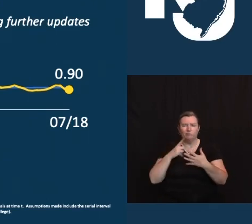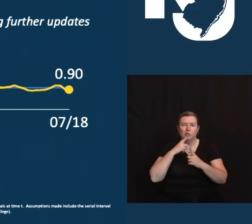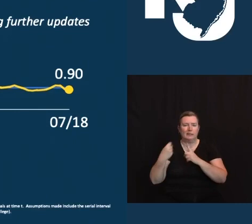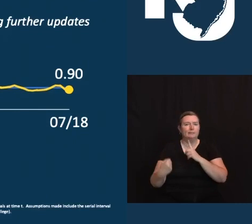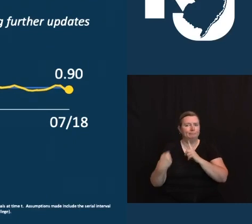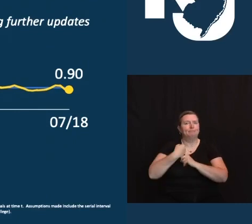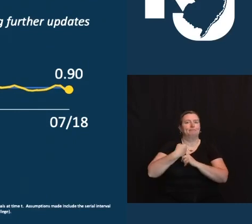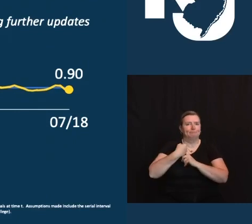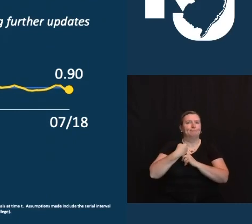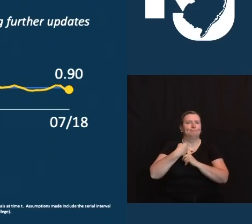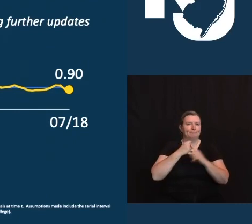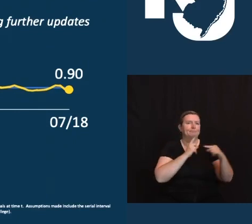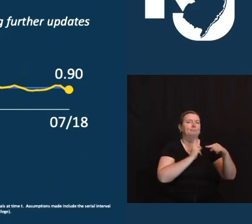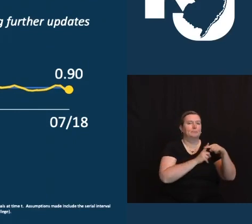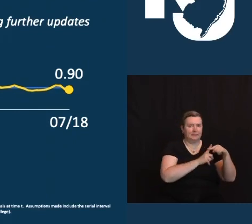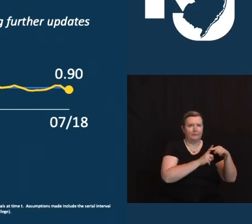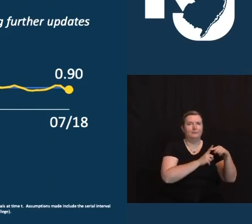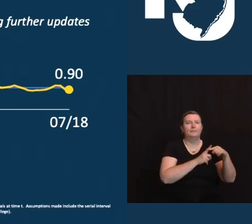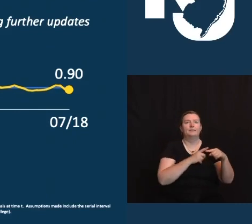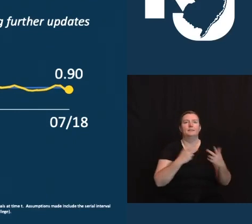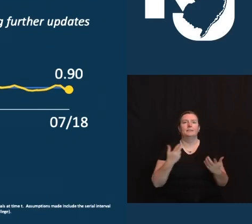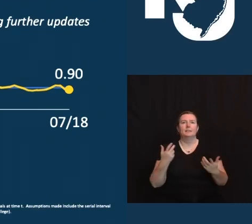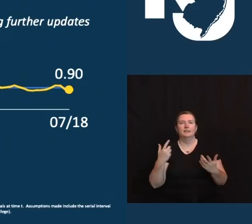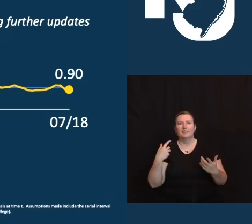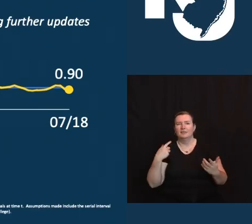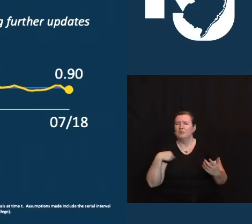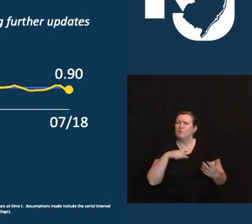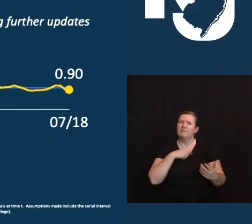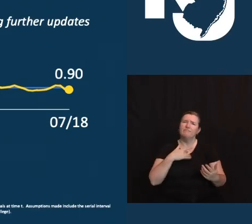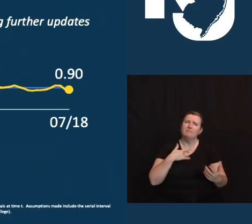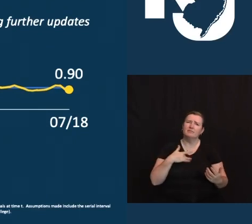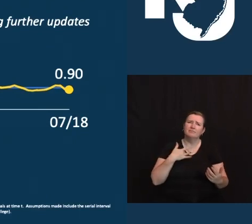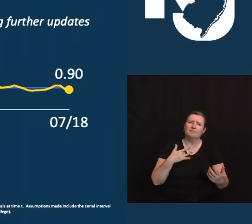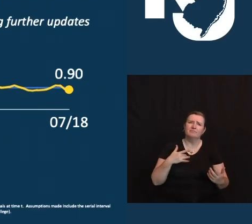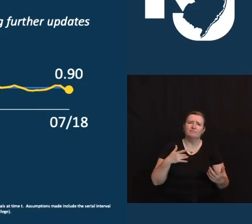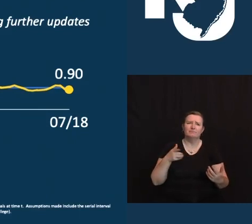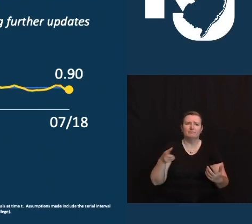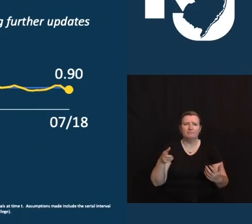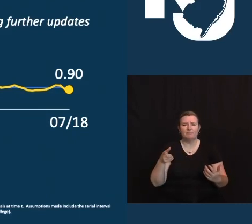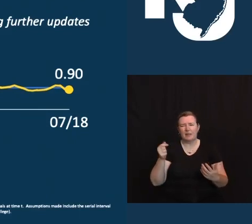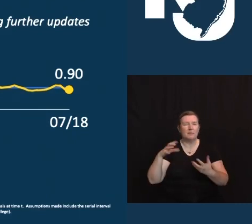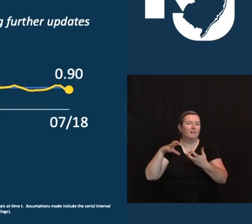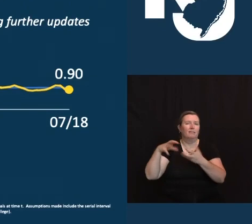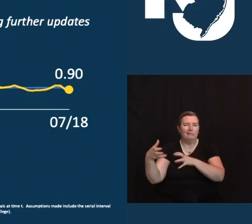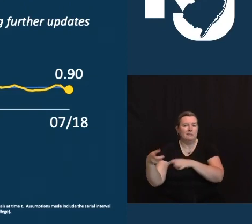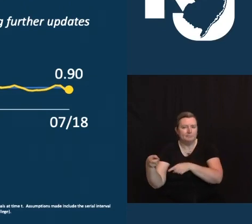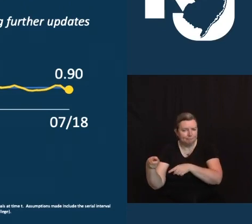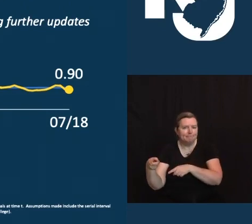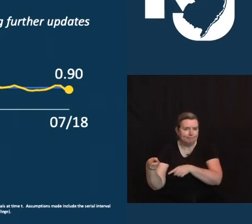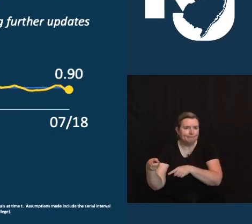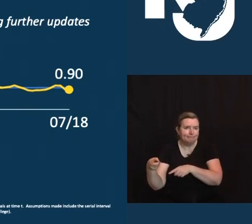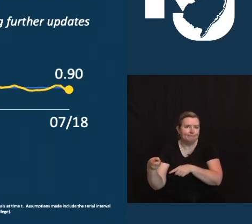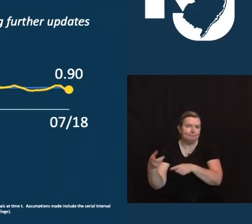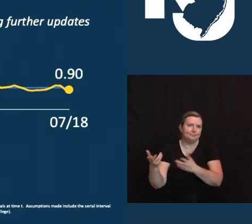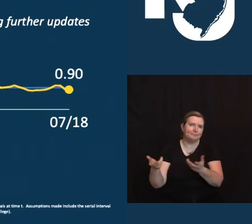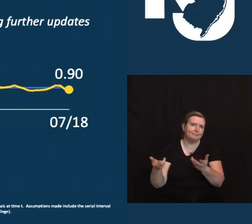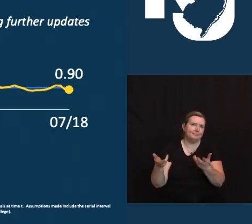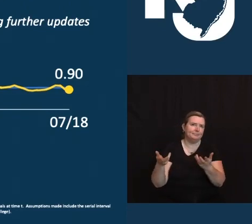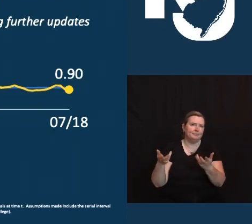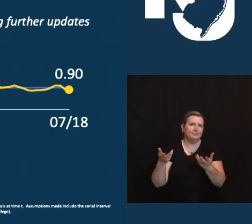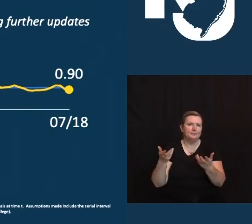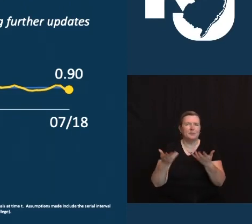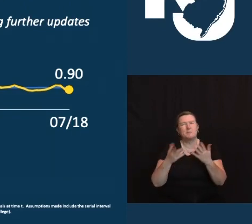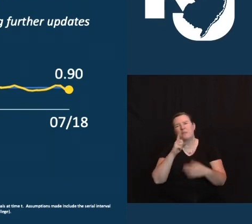you think that's in a few hundred over a number of days, but also less likely spot positivity, but rate of